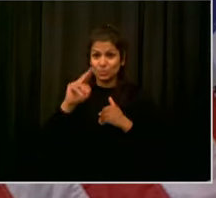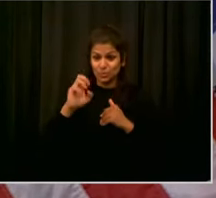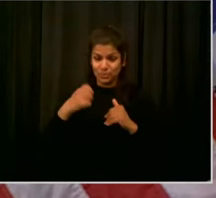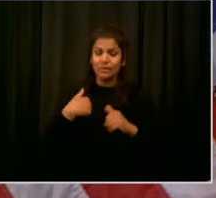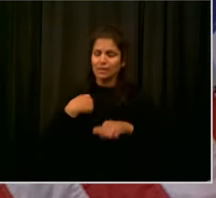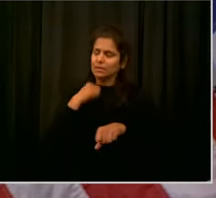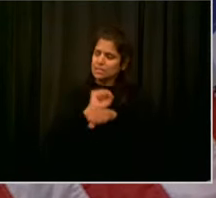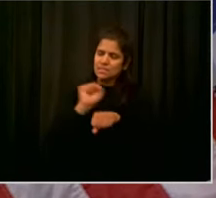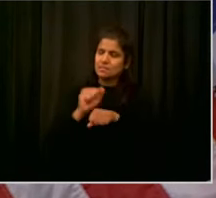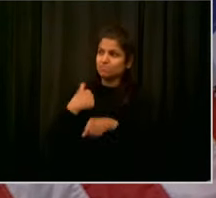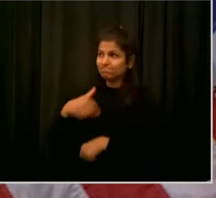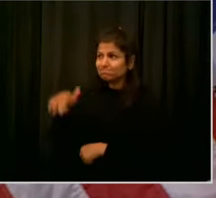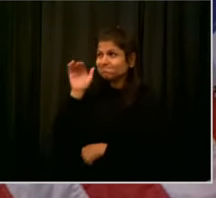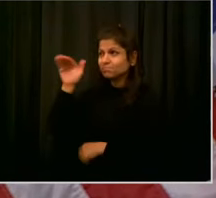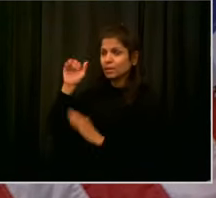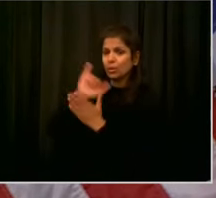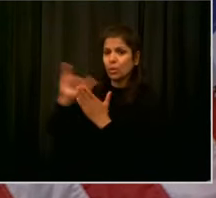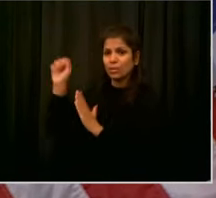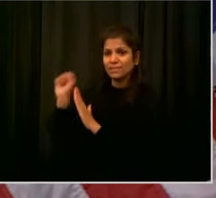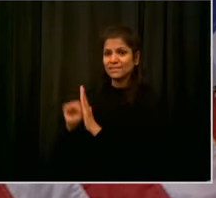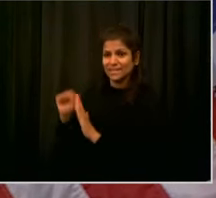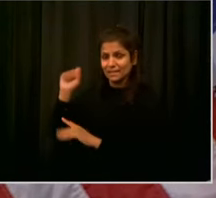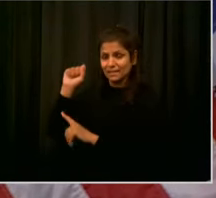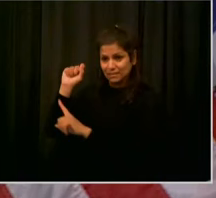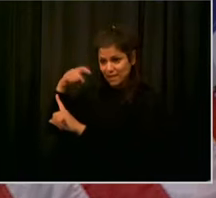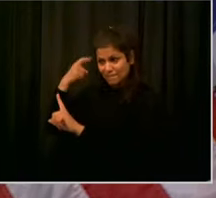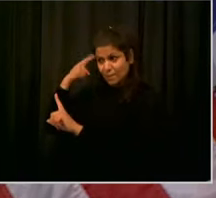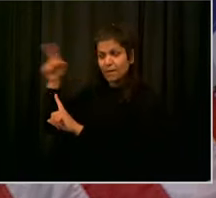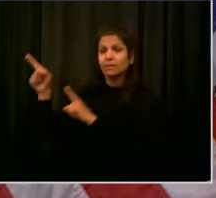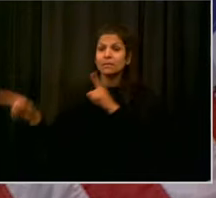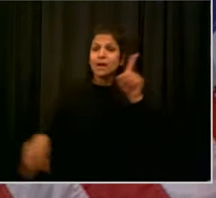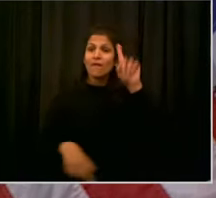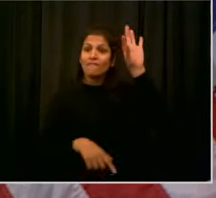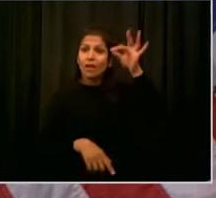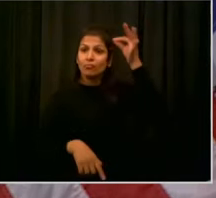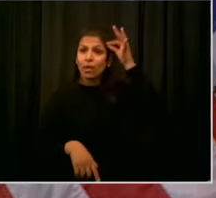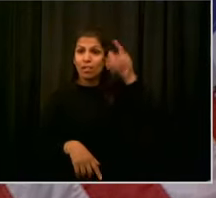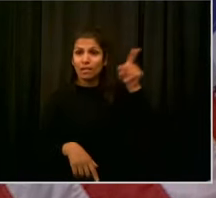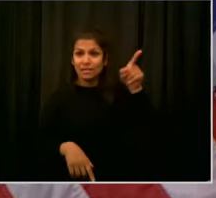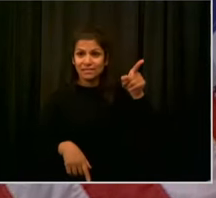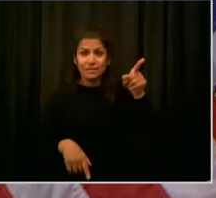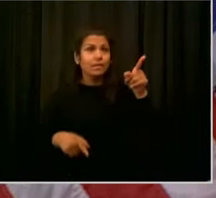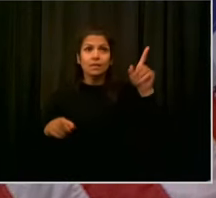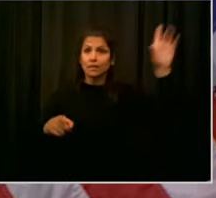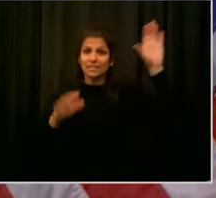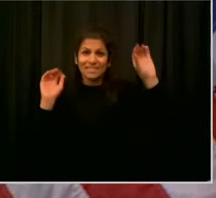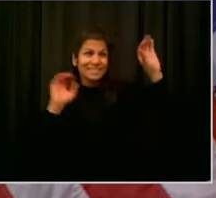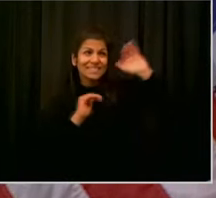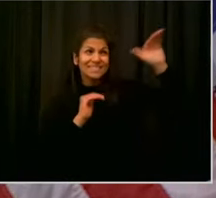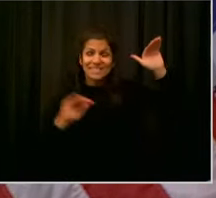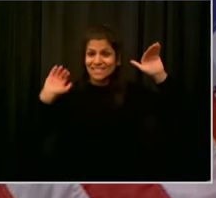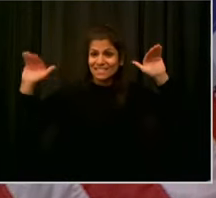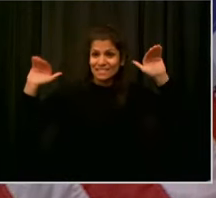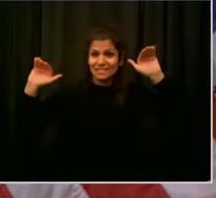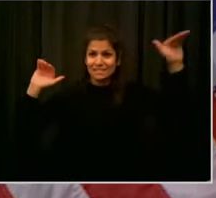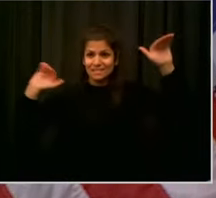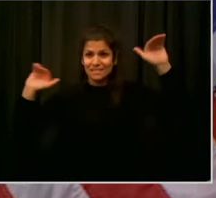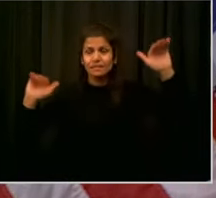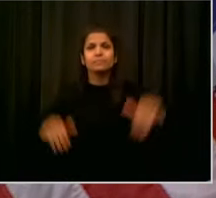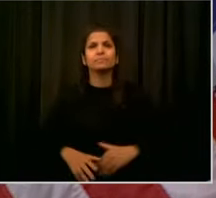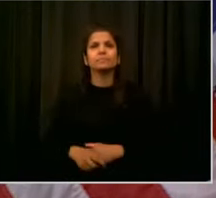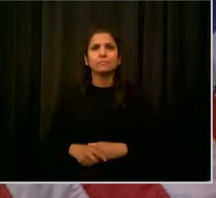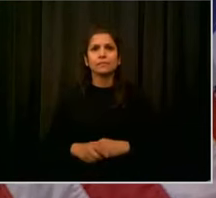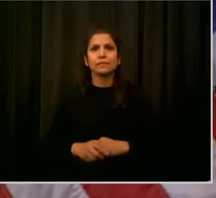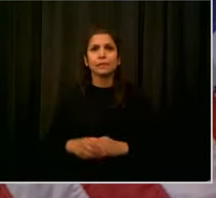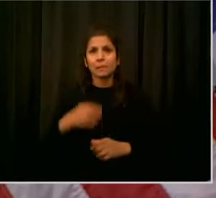board. And that's not going to help anyone. So, Gloria, I am purposeful about fighting in Washington for the stimulus, fighting in Albany for the